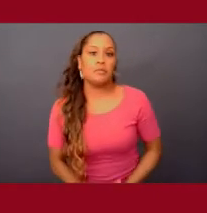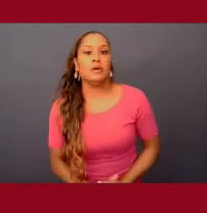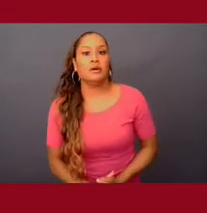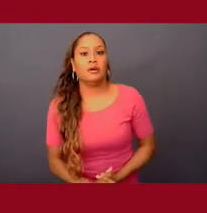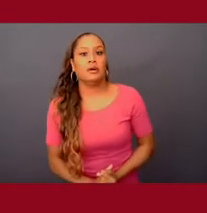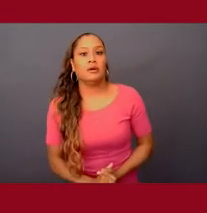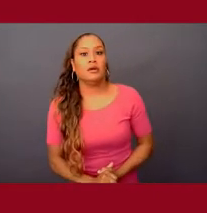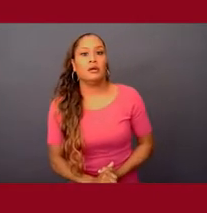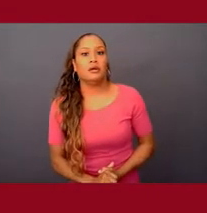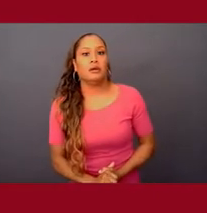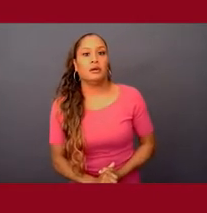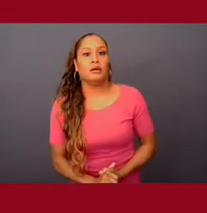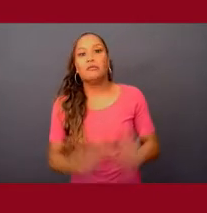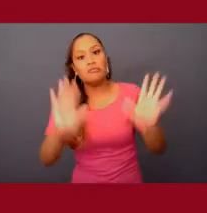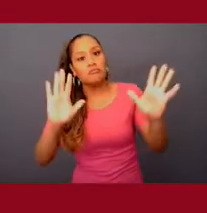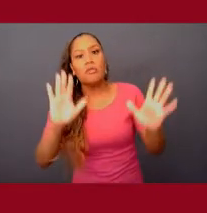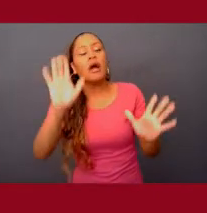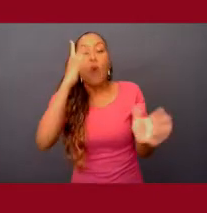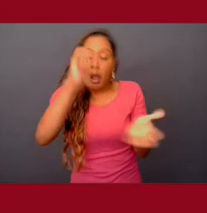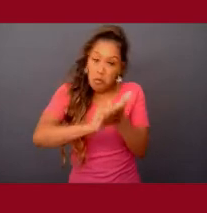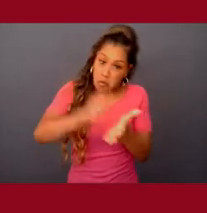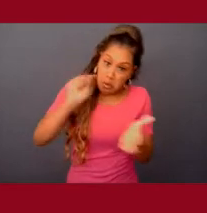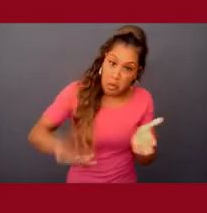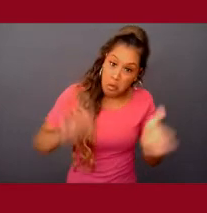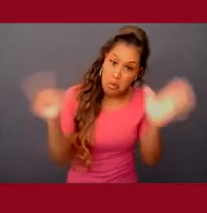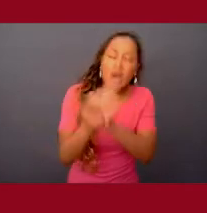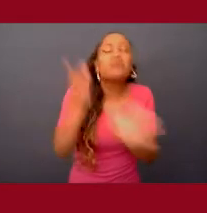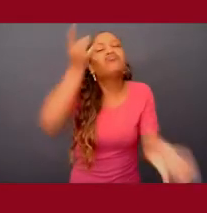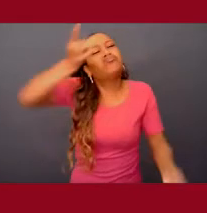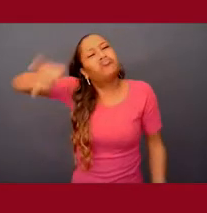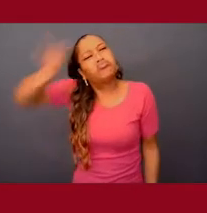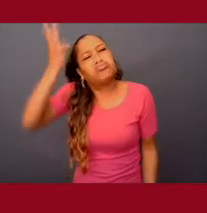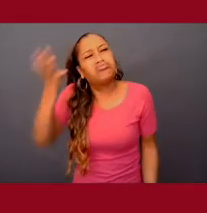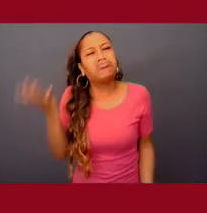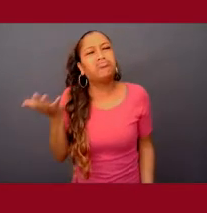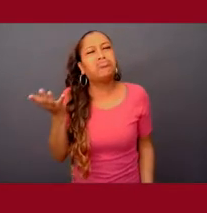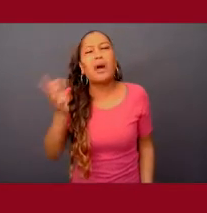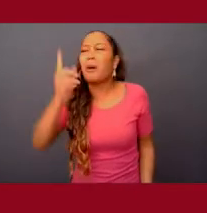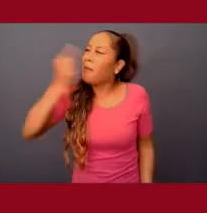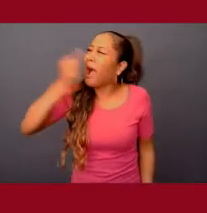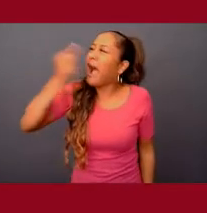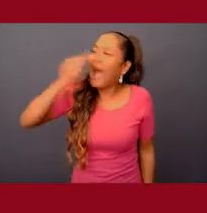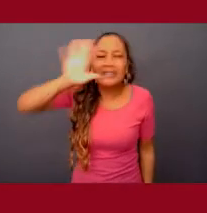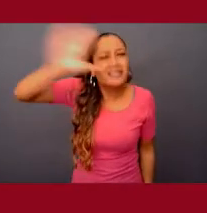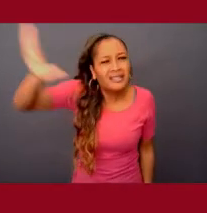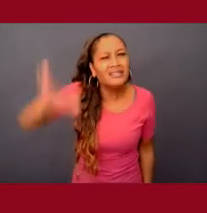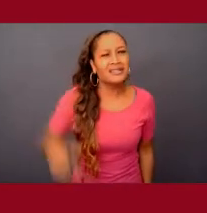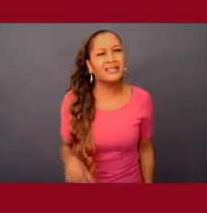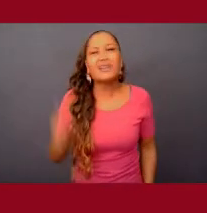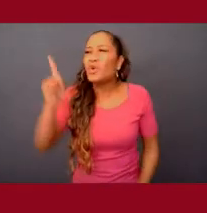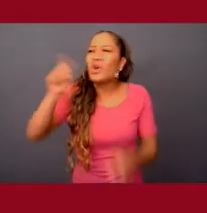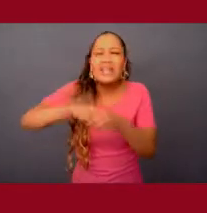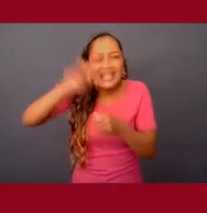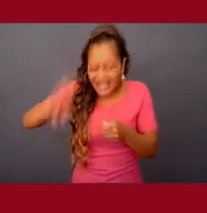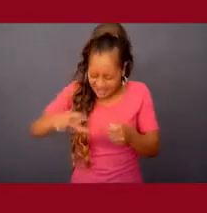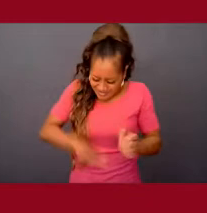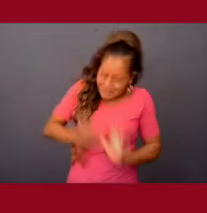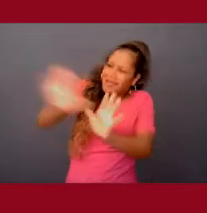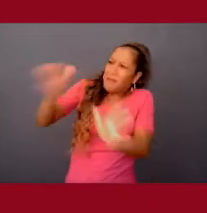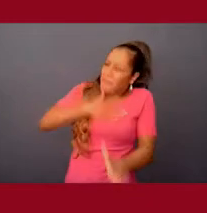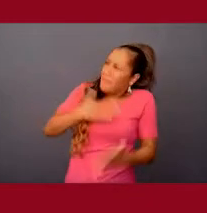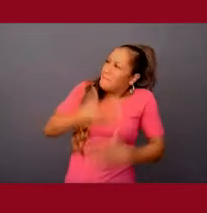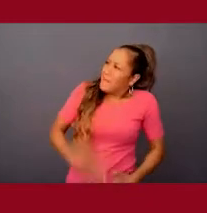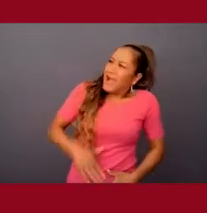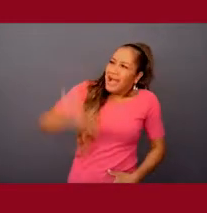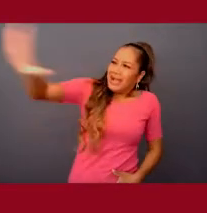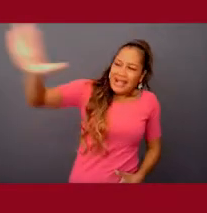Because the abortion ban is atrocious as well. Mind your business. Stay out of my body. This is